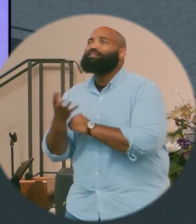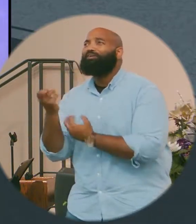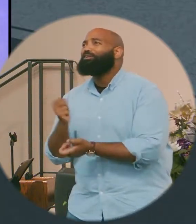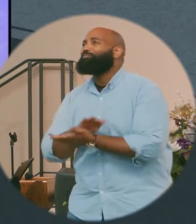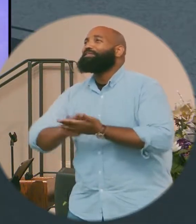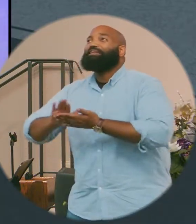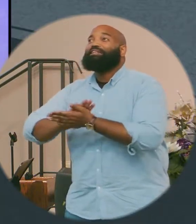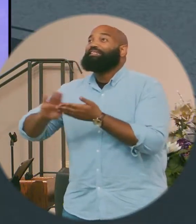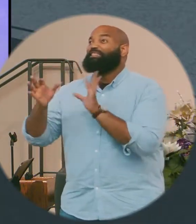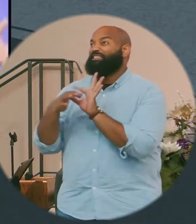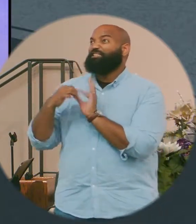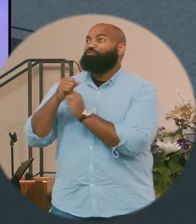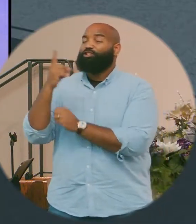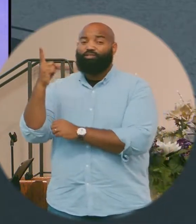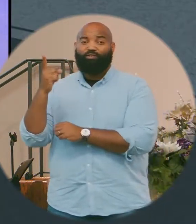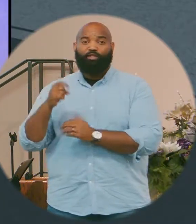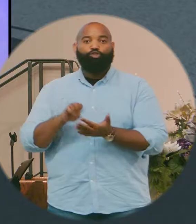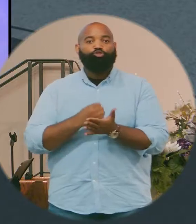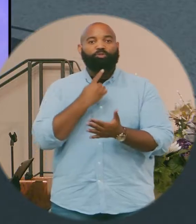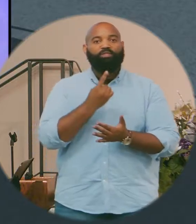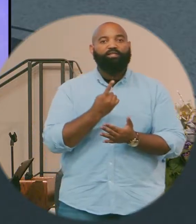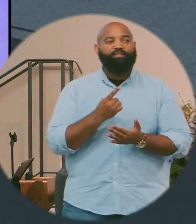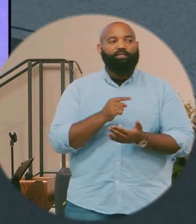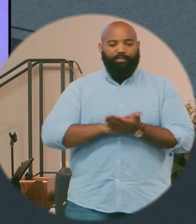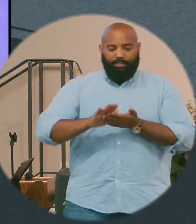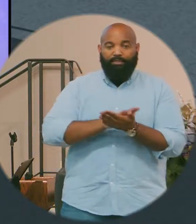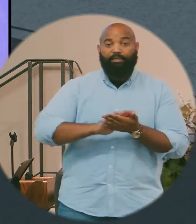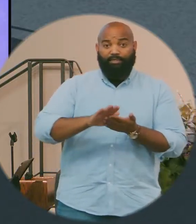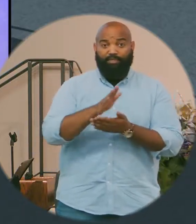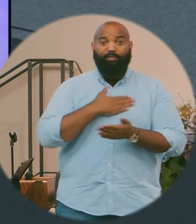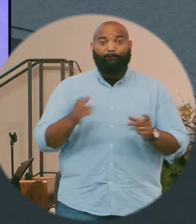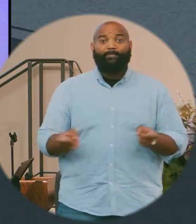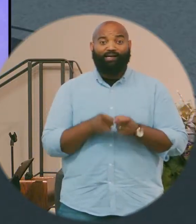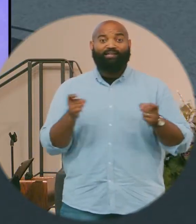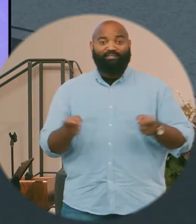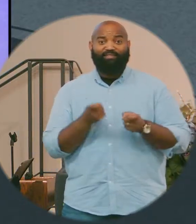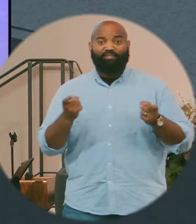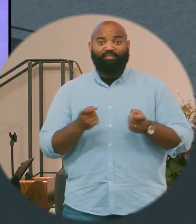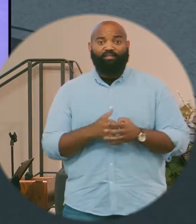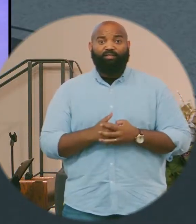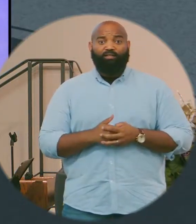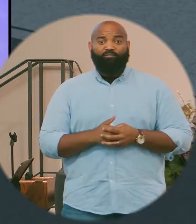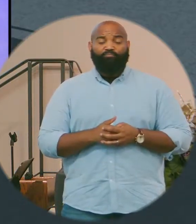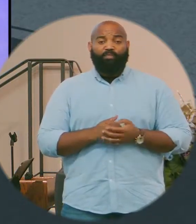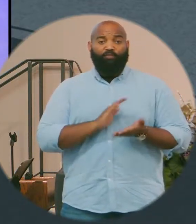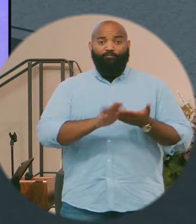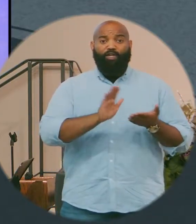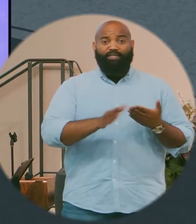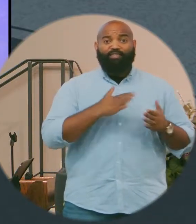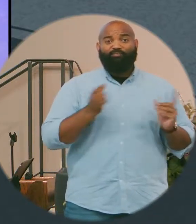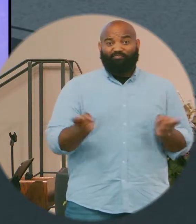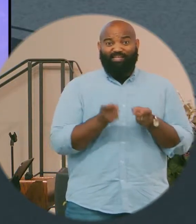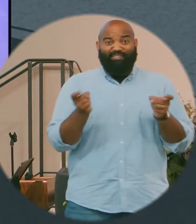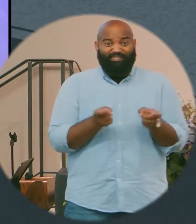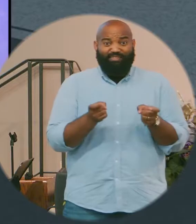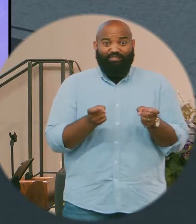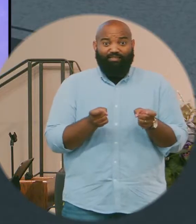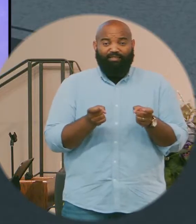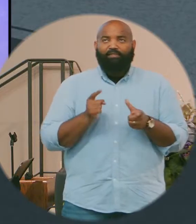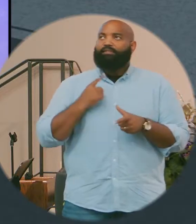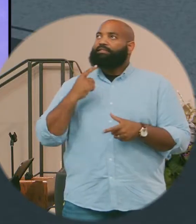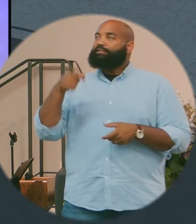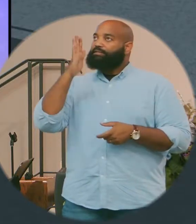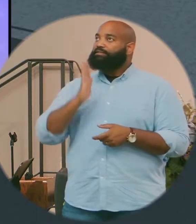In verse 2, he said, wash me thoroughly. He said, cling and cleanse me from my sin. In verse 7, he said, purge